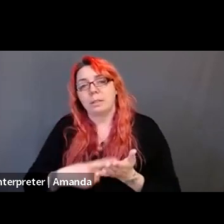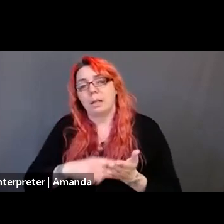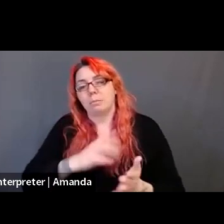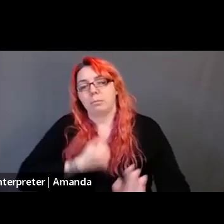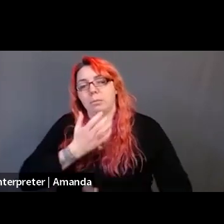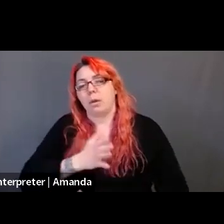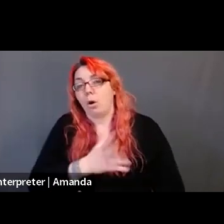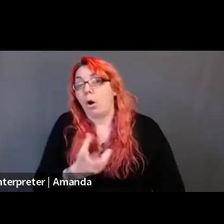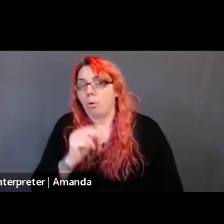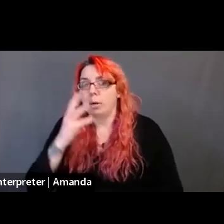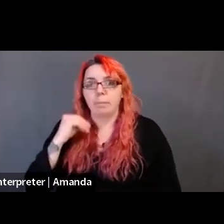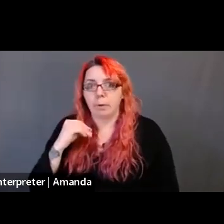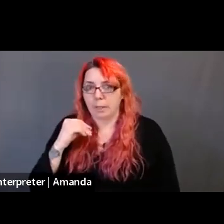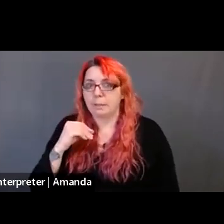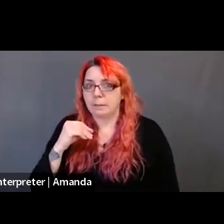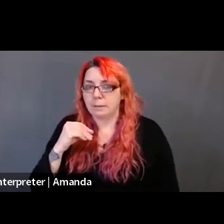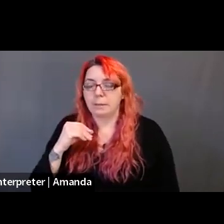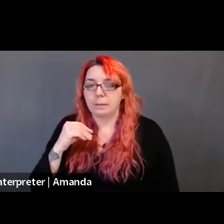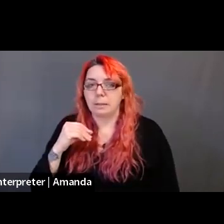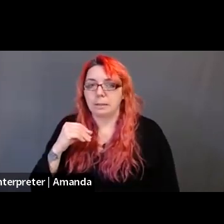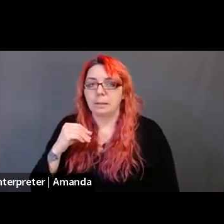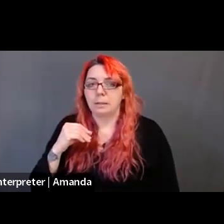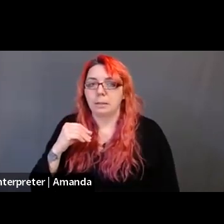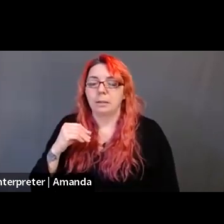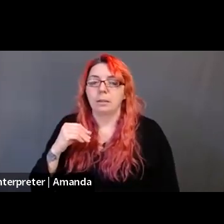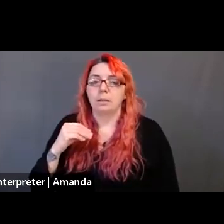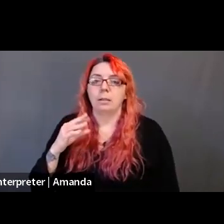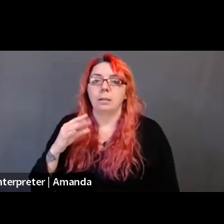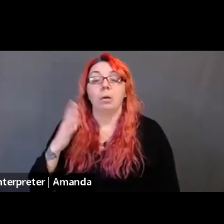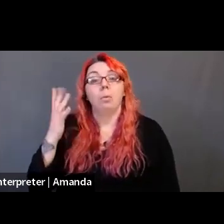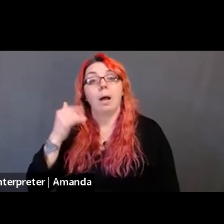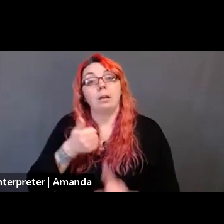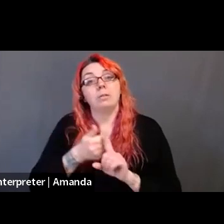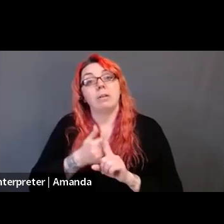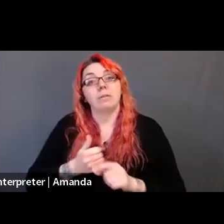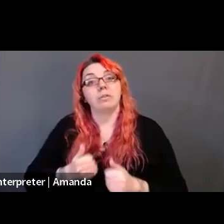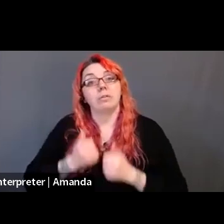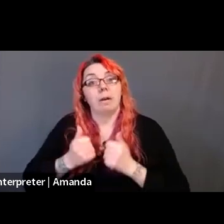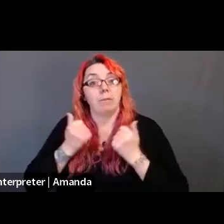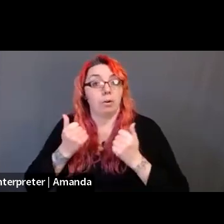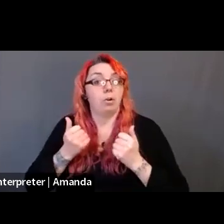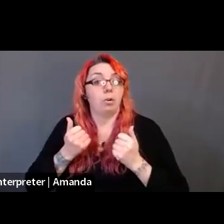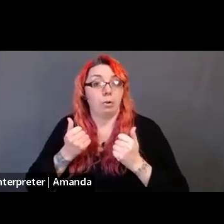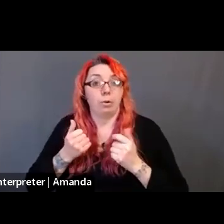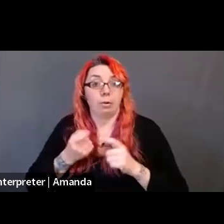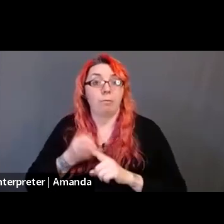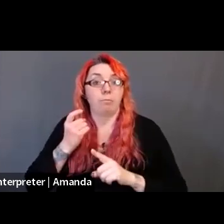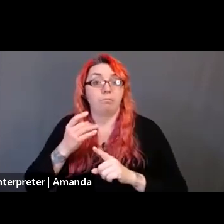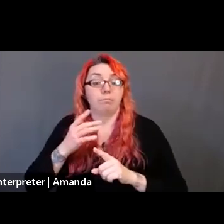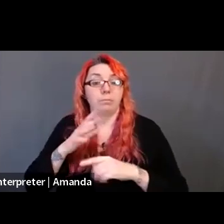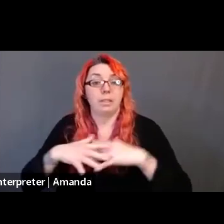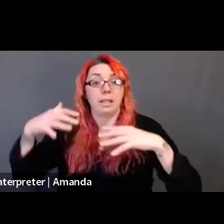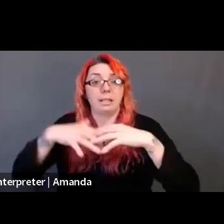who is a generational survivor of the residential school